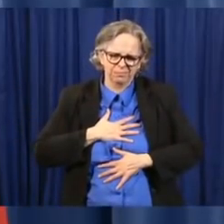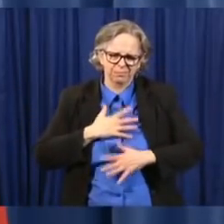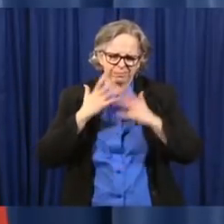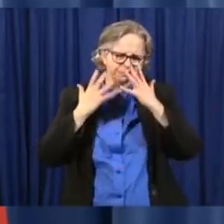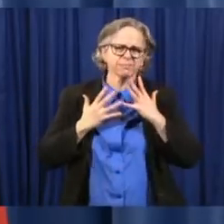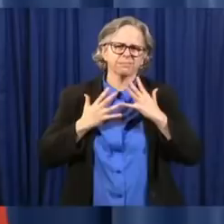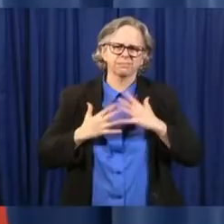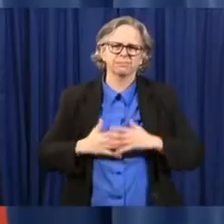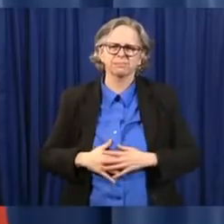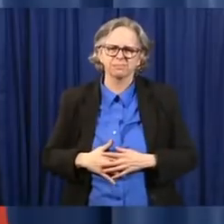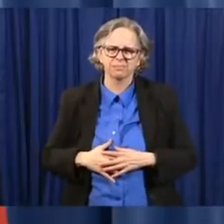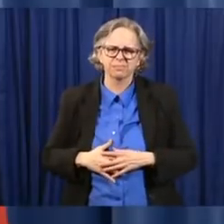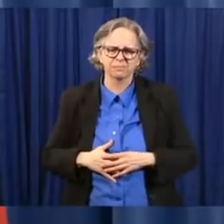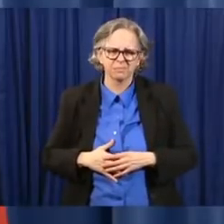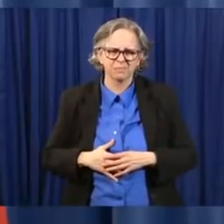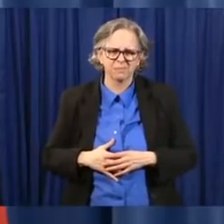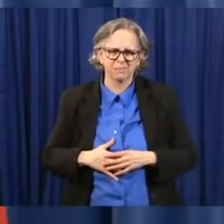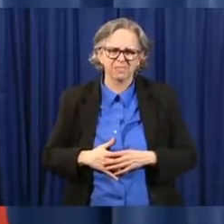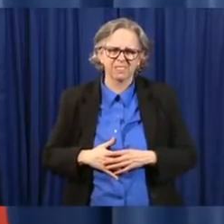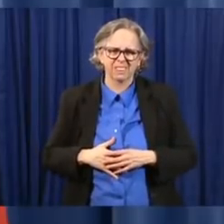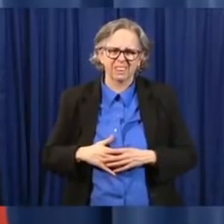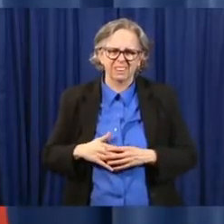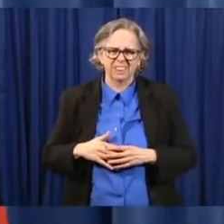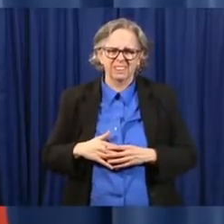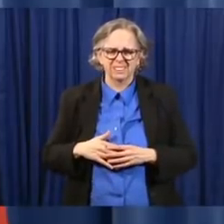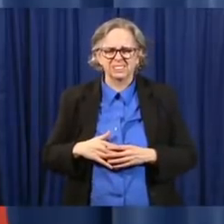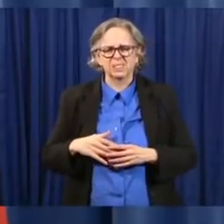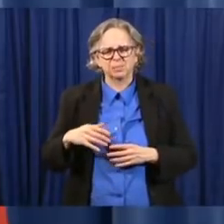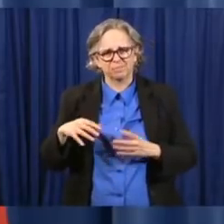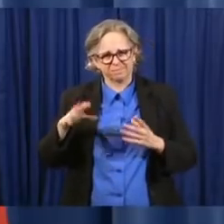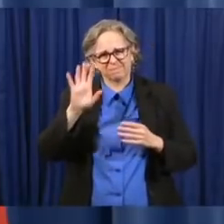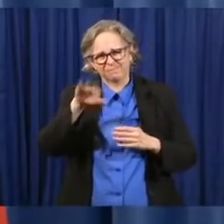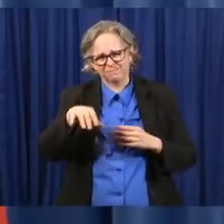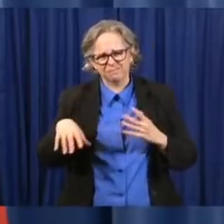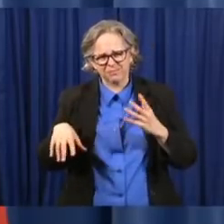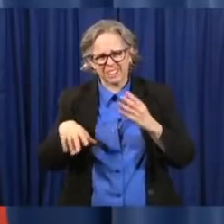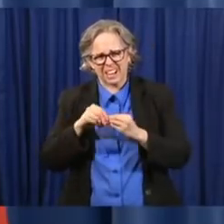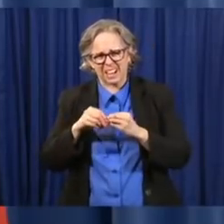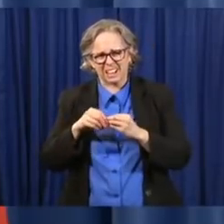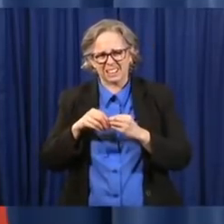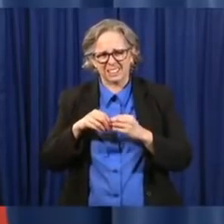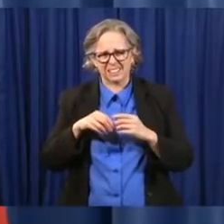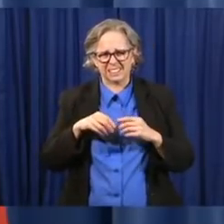In addition to the COVID-19 case data that we provide on the